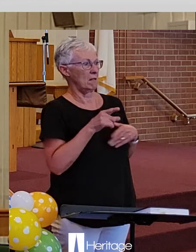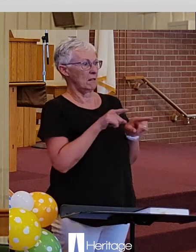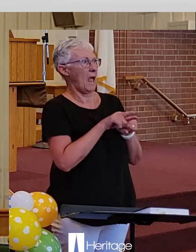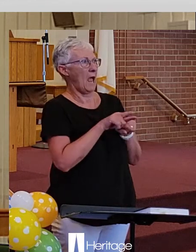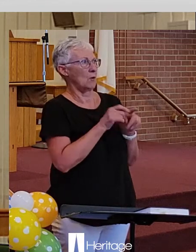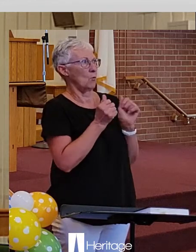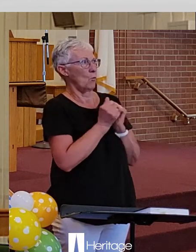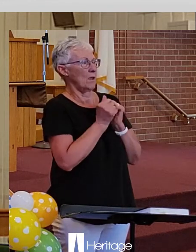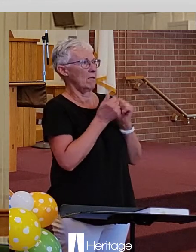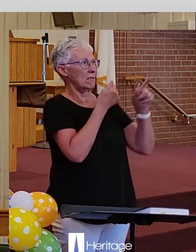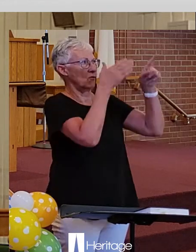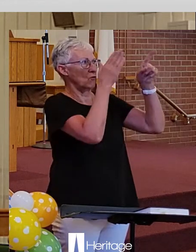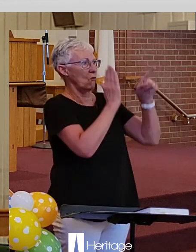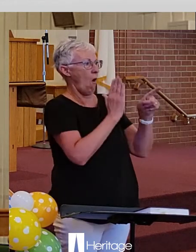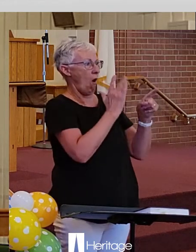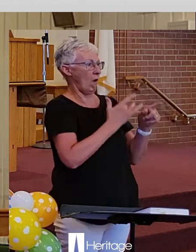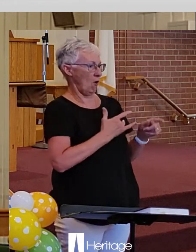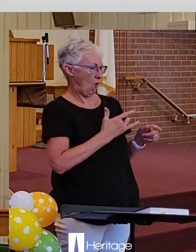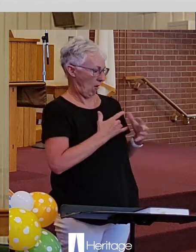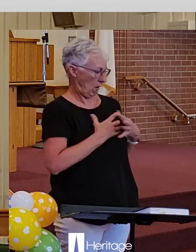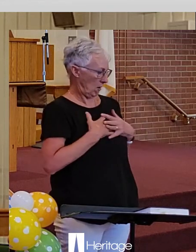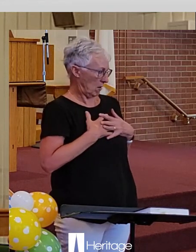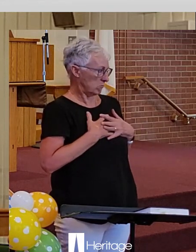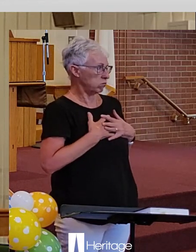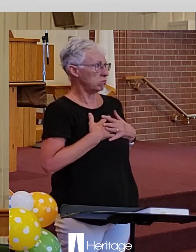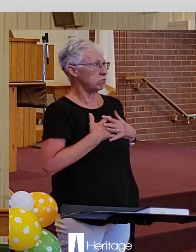eagle's wings.